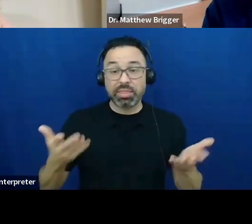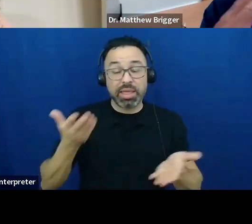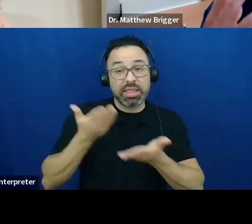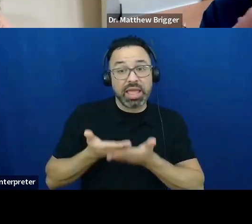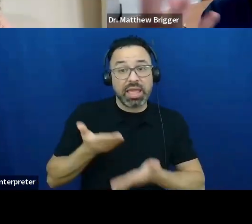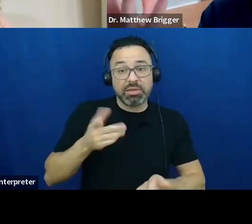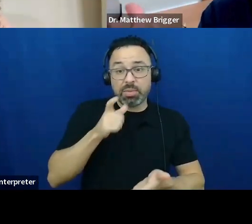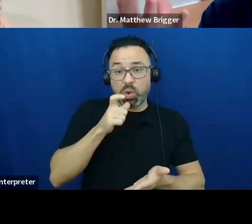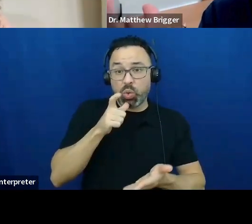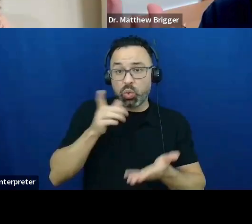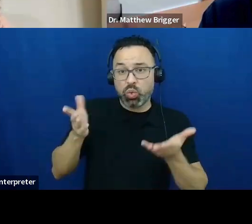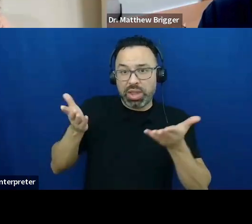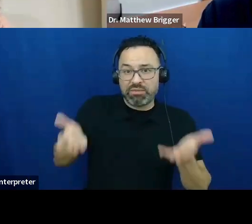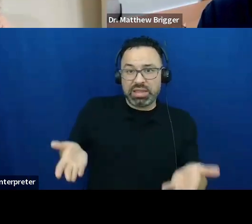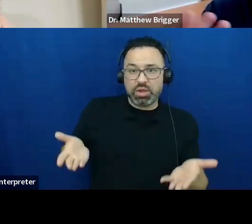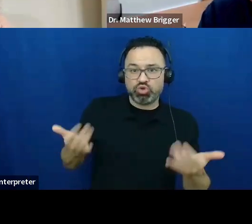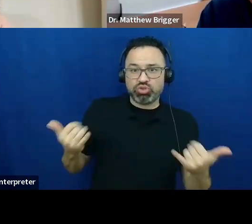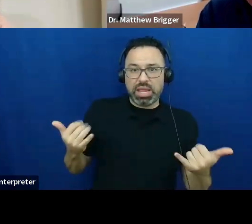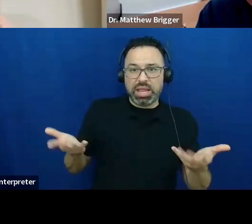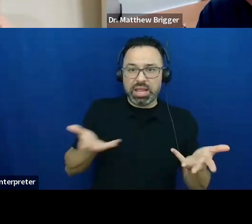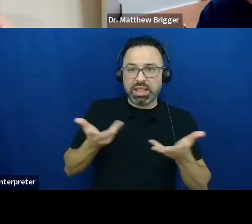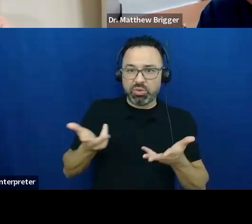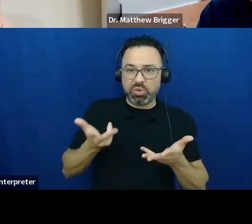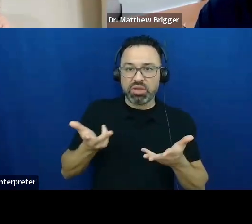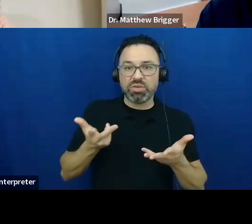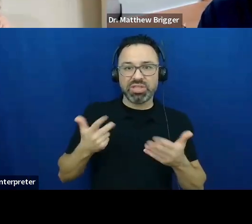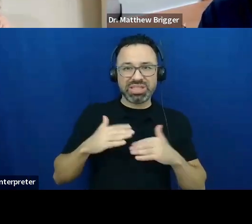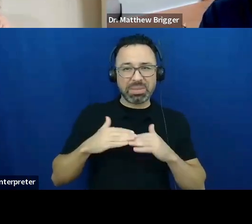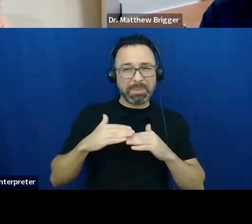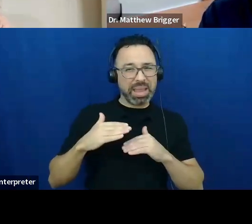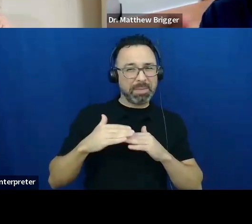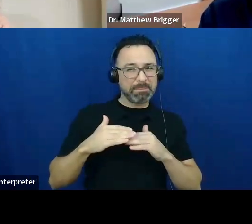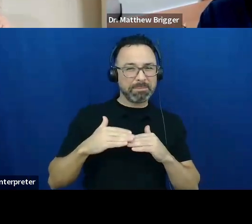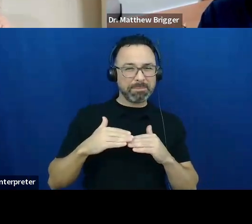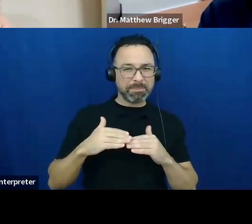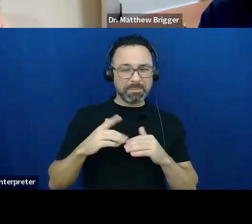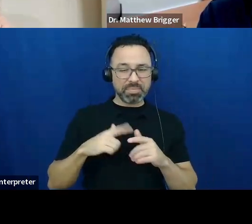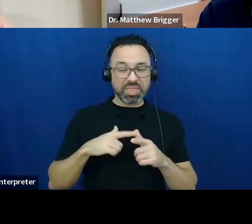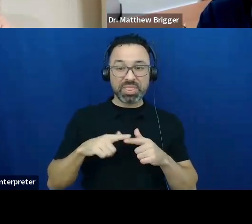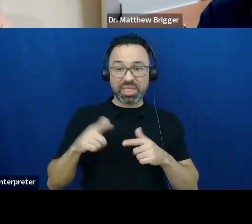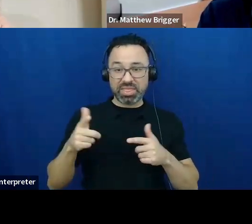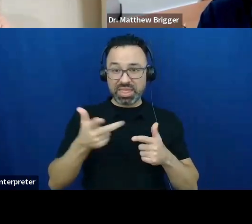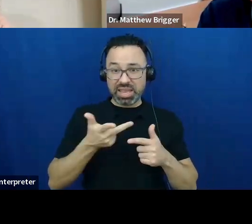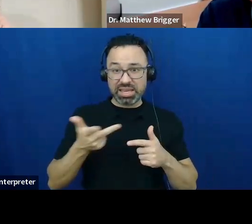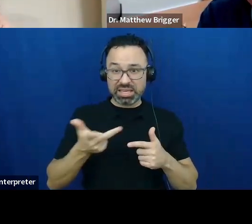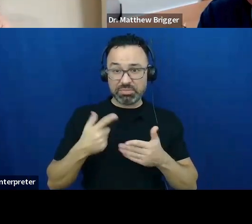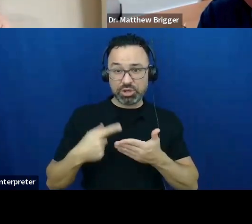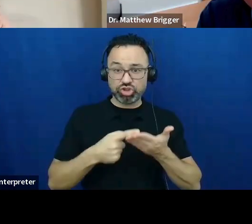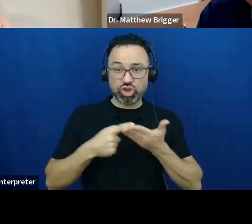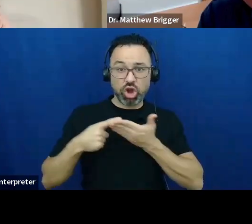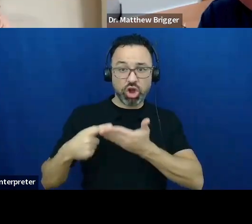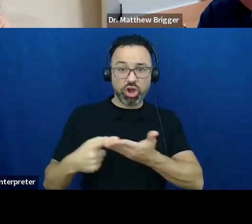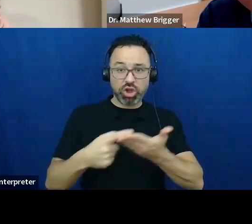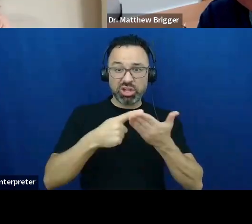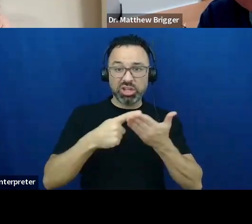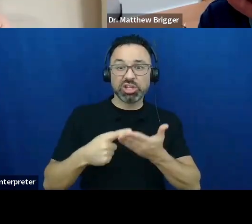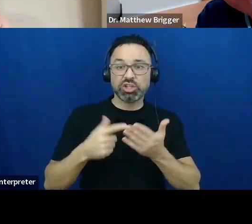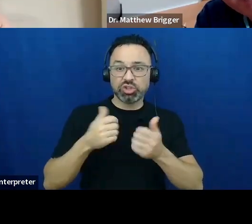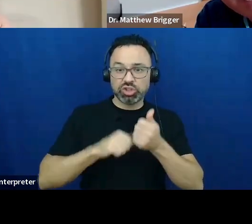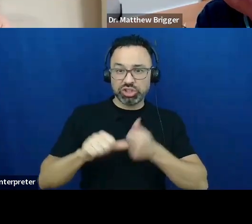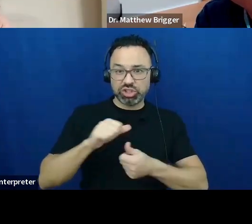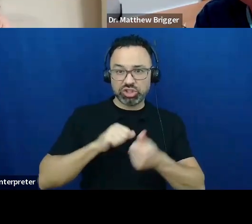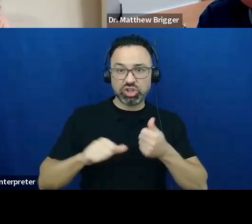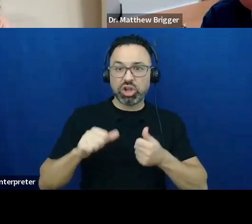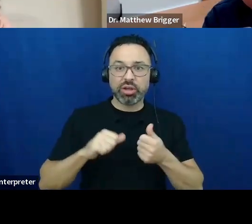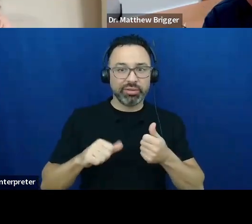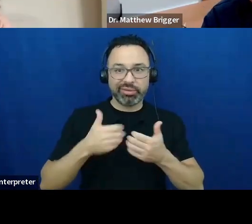by who we have here today. I think that's sort of the bare minimum, and they need to be talking to each other. I think that's how, in order to make it, it's like